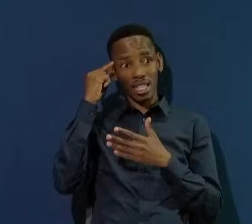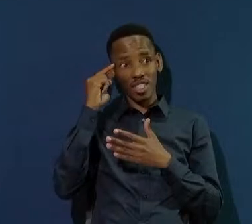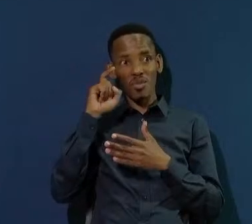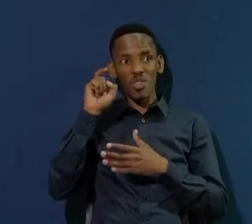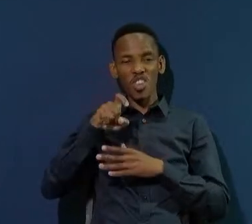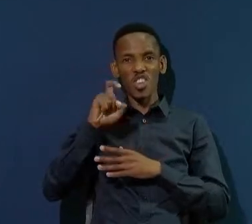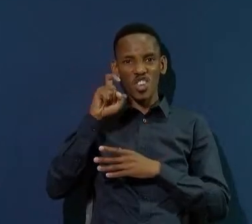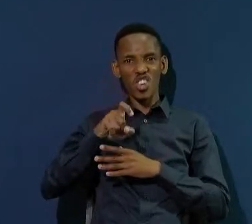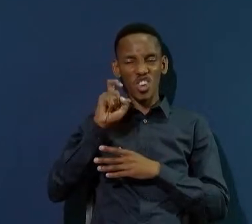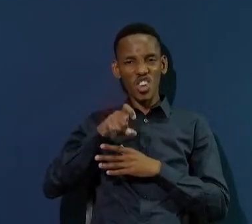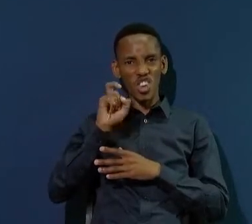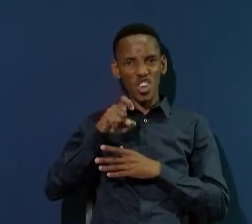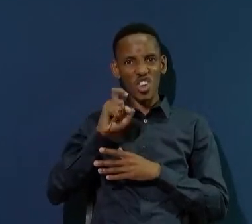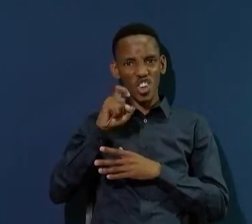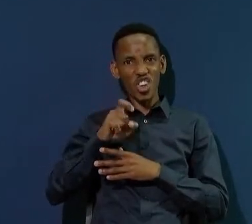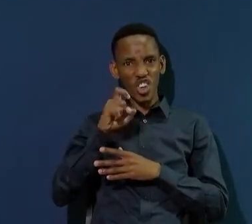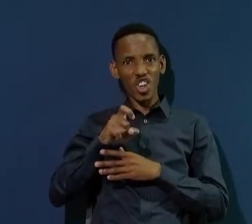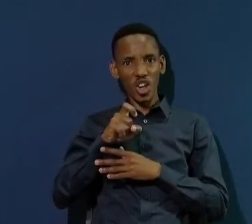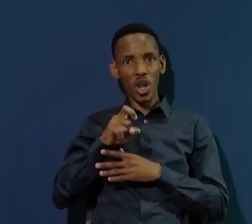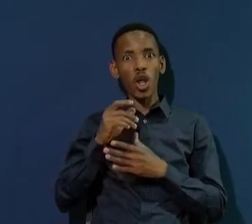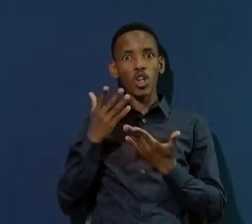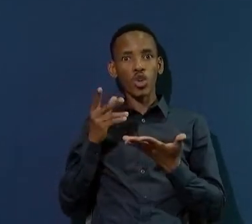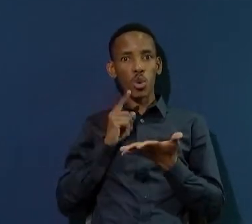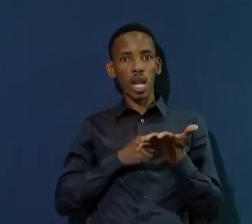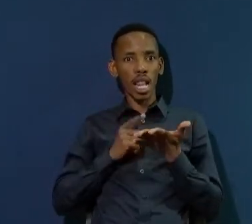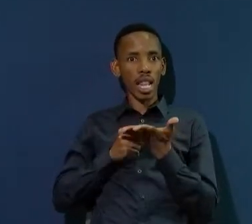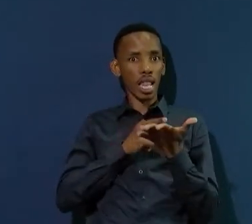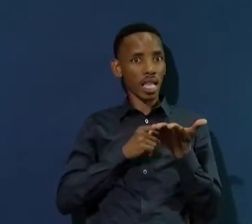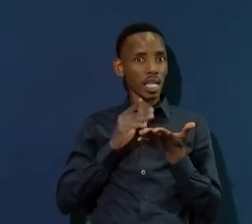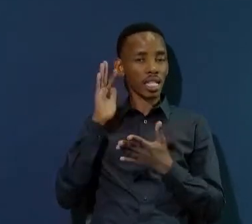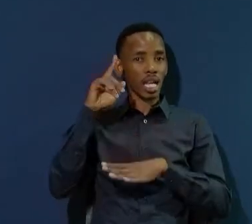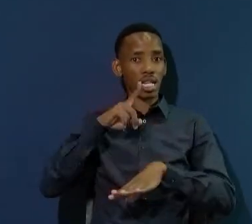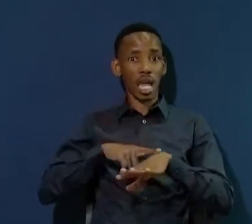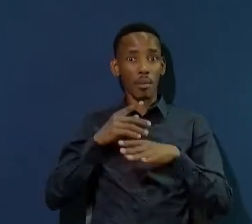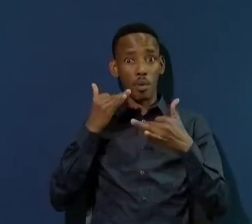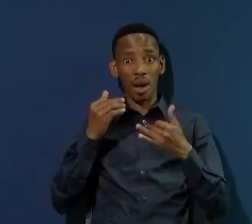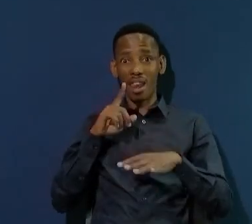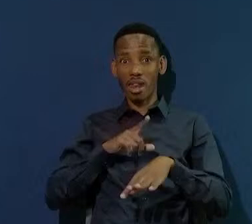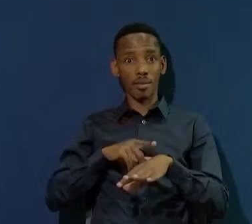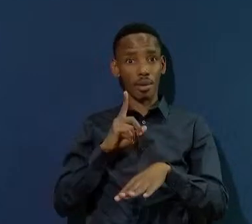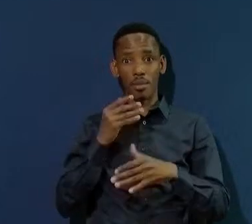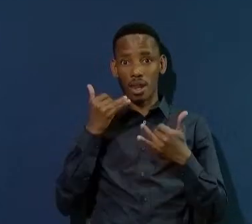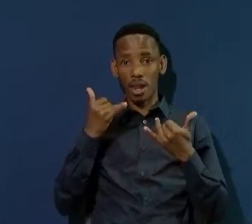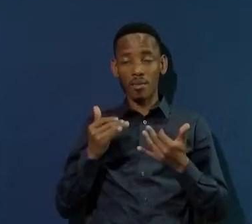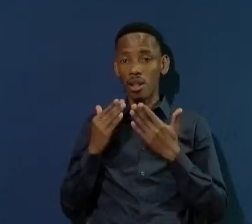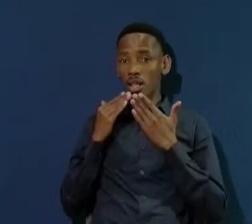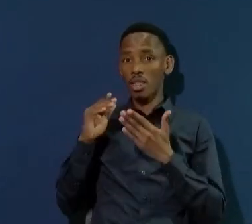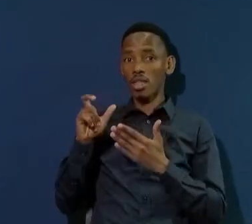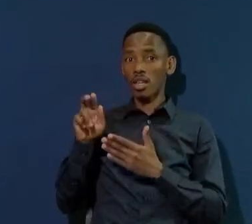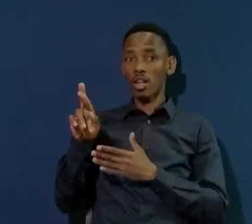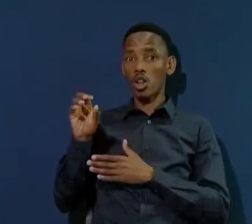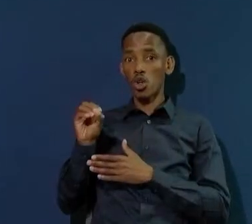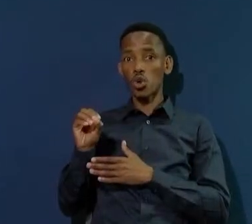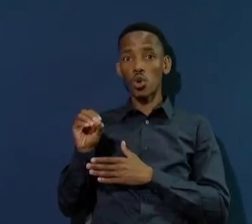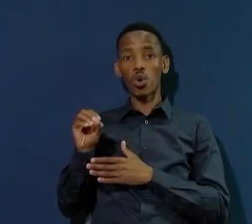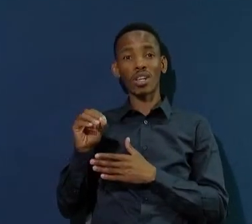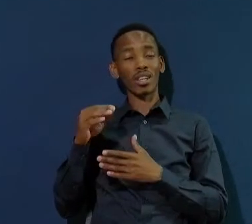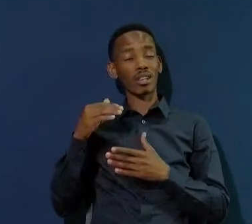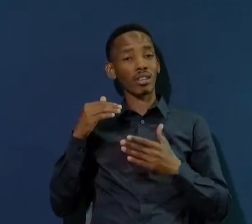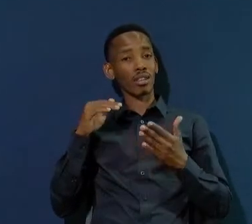gore re etele mo nakong e tlang ka gore ya rona e chaile mo tsatsi la gompieno ke go leboge leruo ke go leboge me